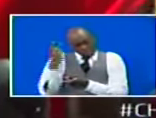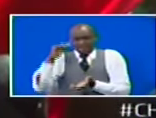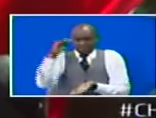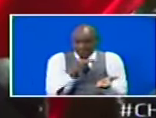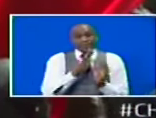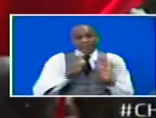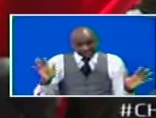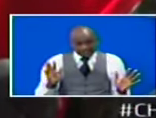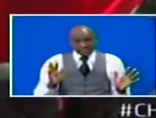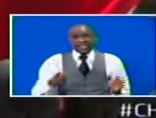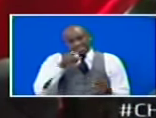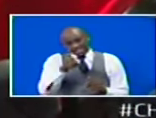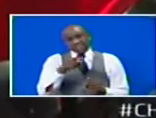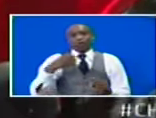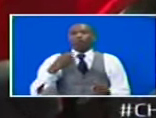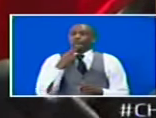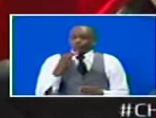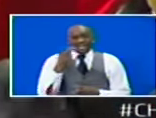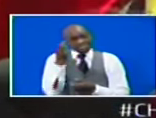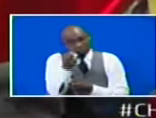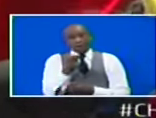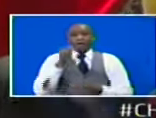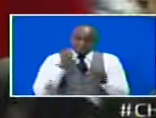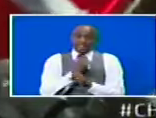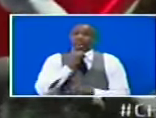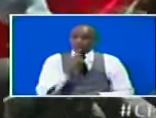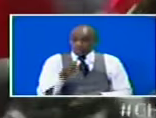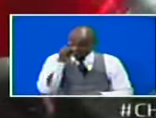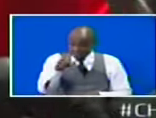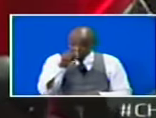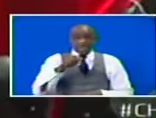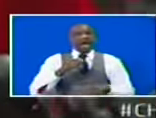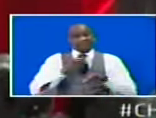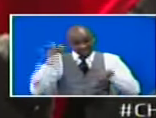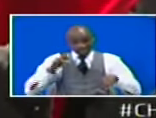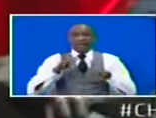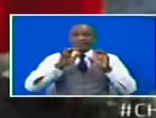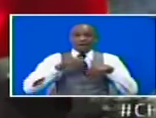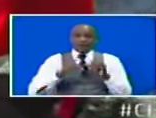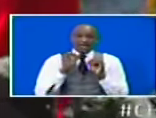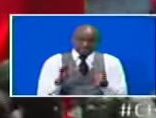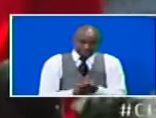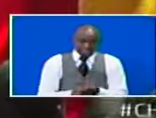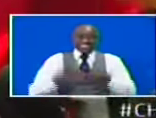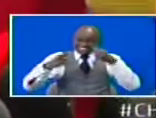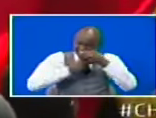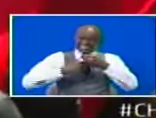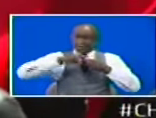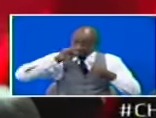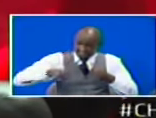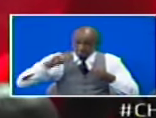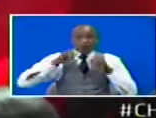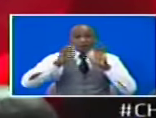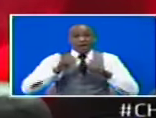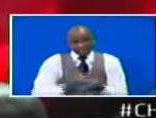for maize and only enough for sugar, and we will make sure that it doesn't destabilize the 6 million